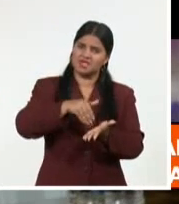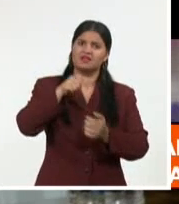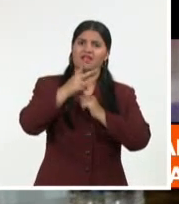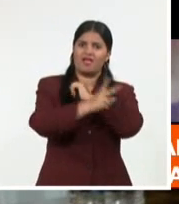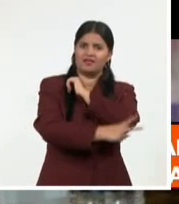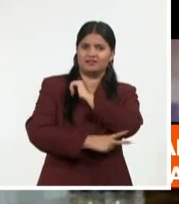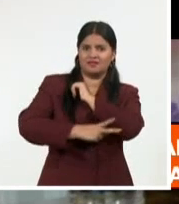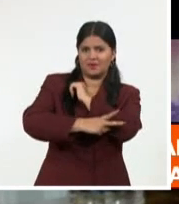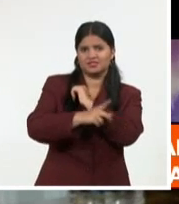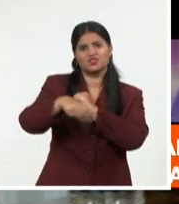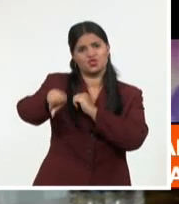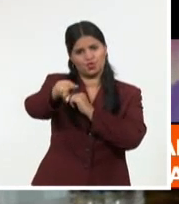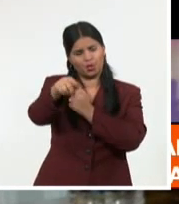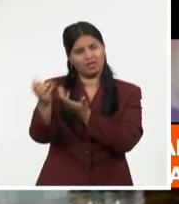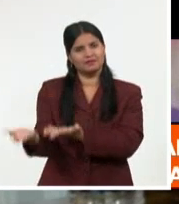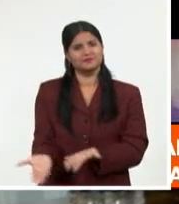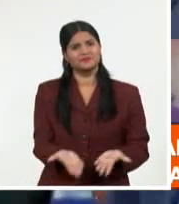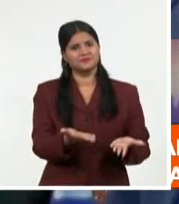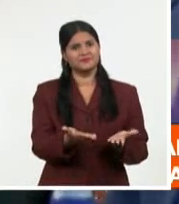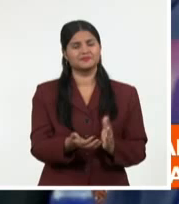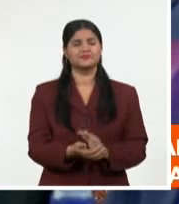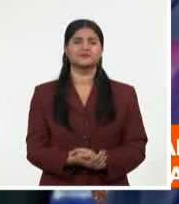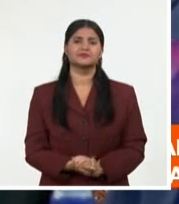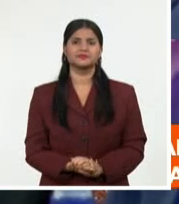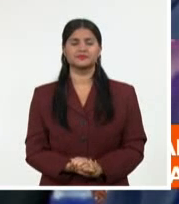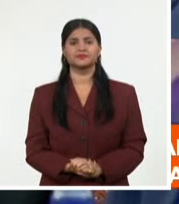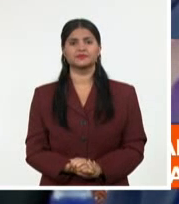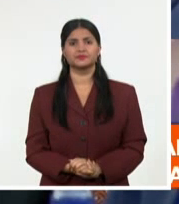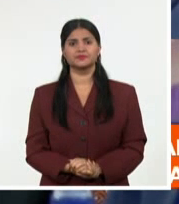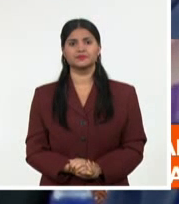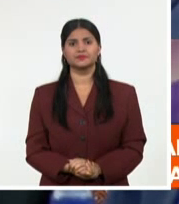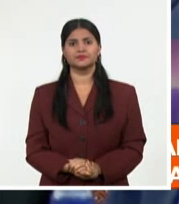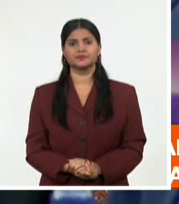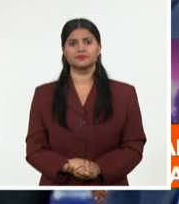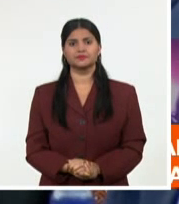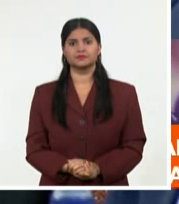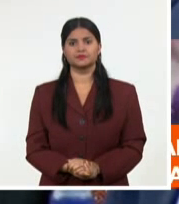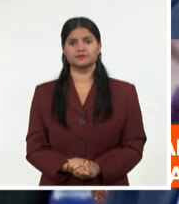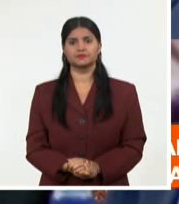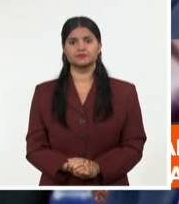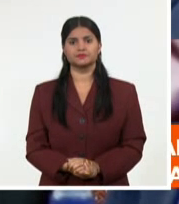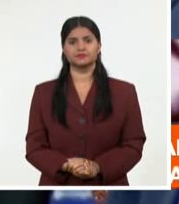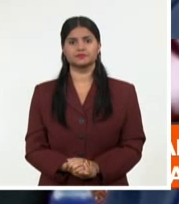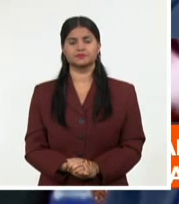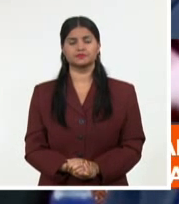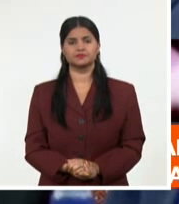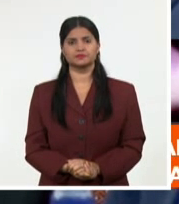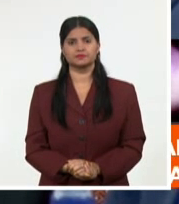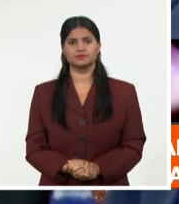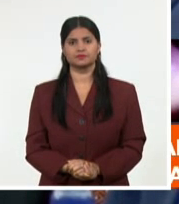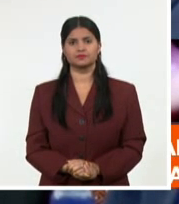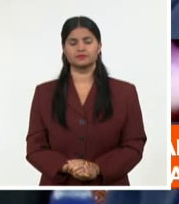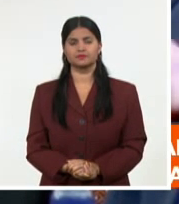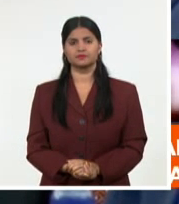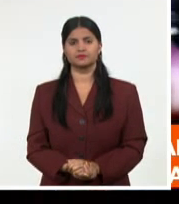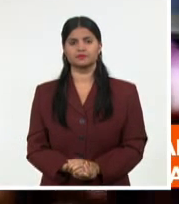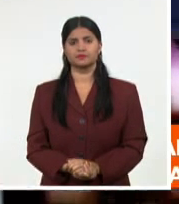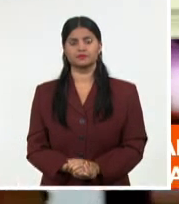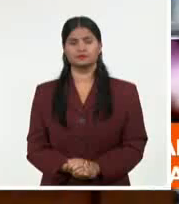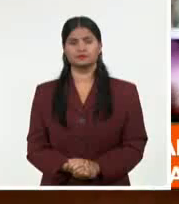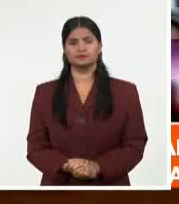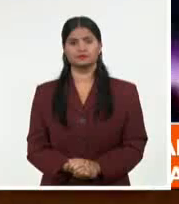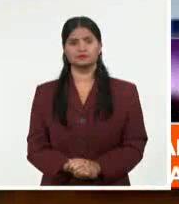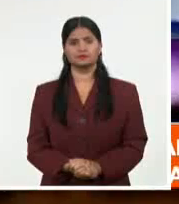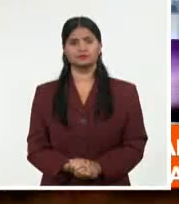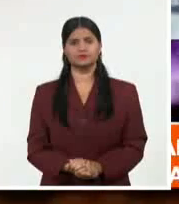significance of this event. It is a great honor for me and my delegation to pay this first official state visit by